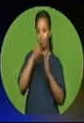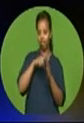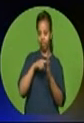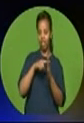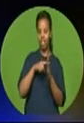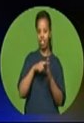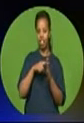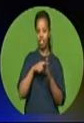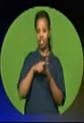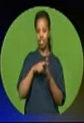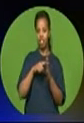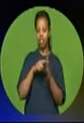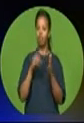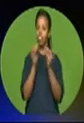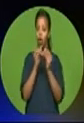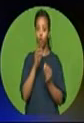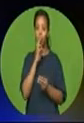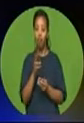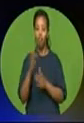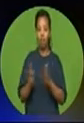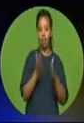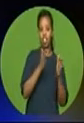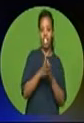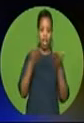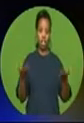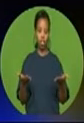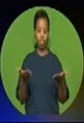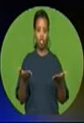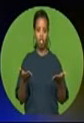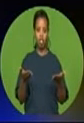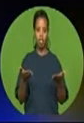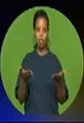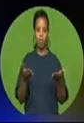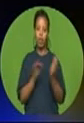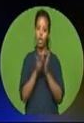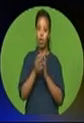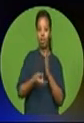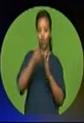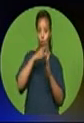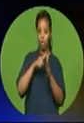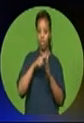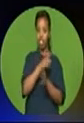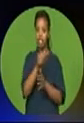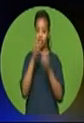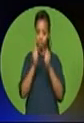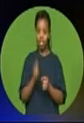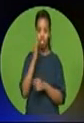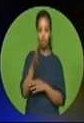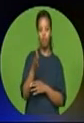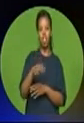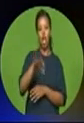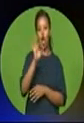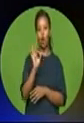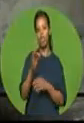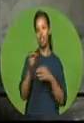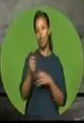the accounts are arranged in the ledger in numerical order, they can be located quickly.